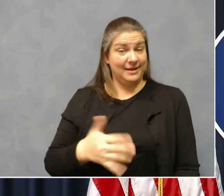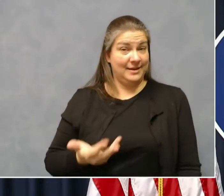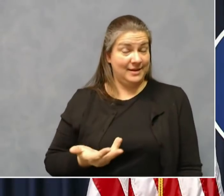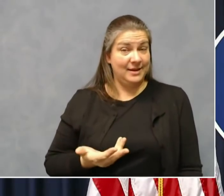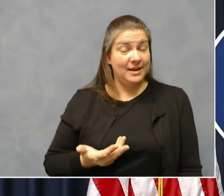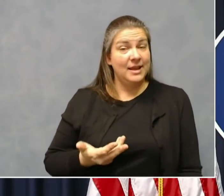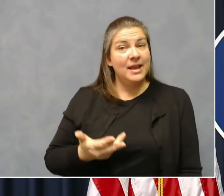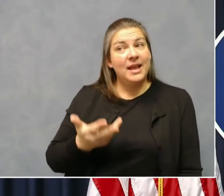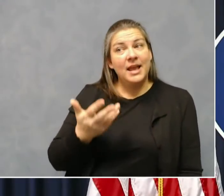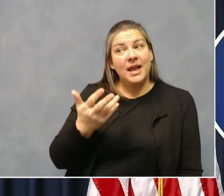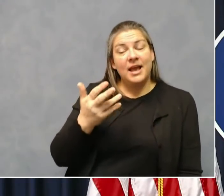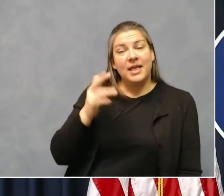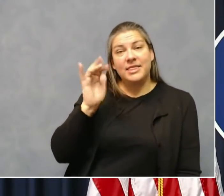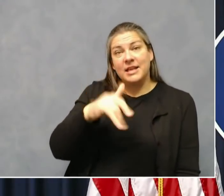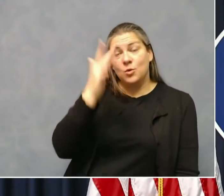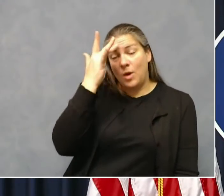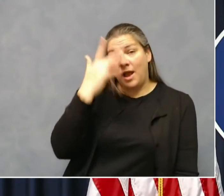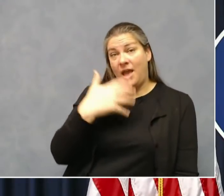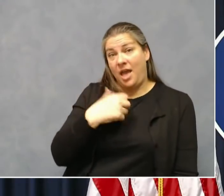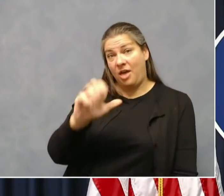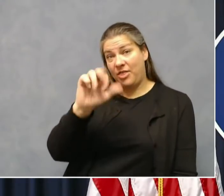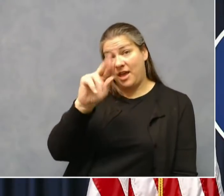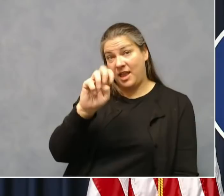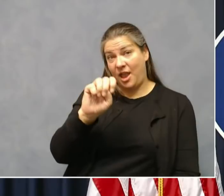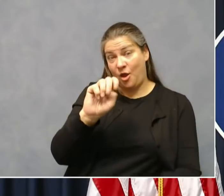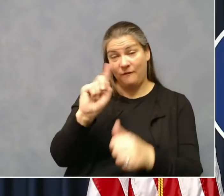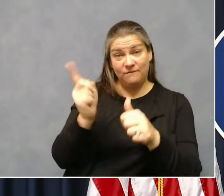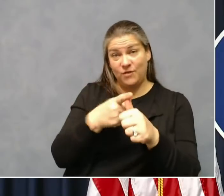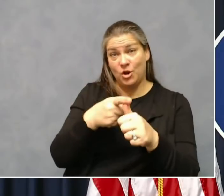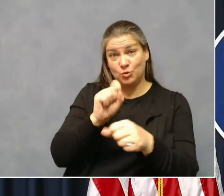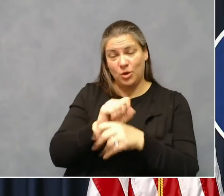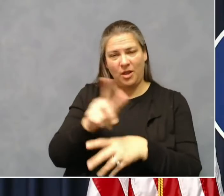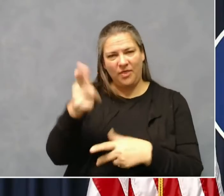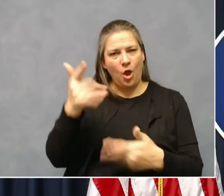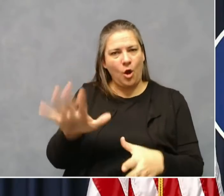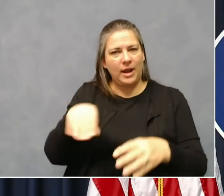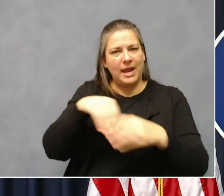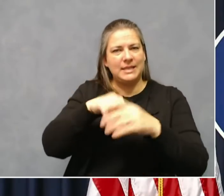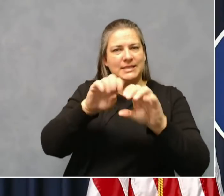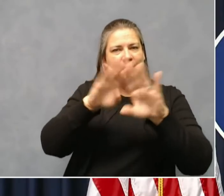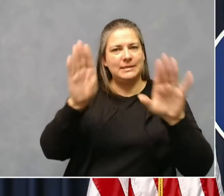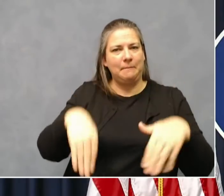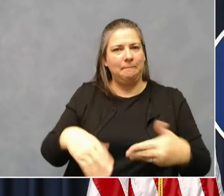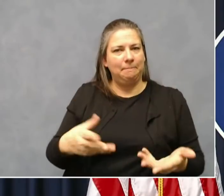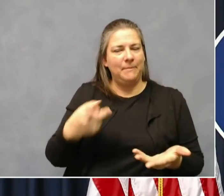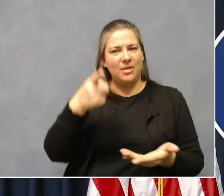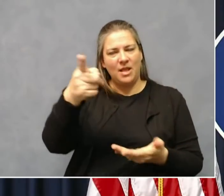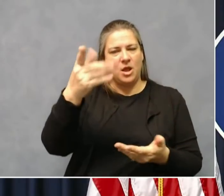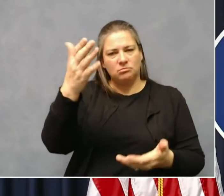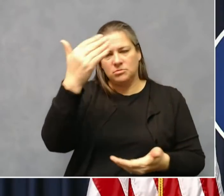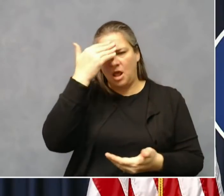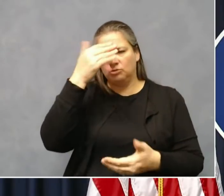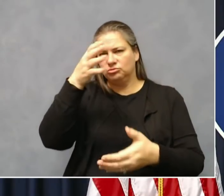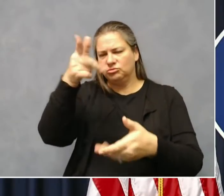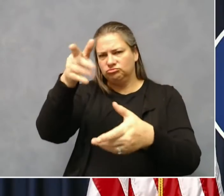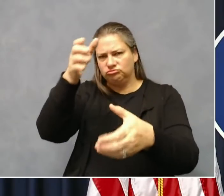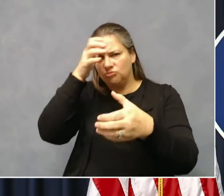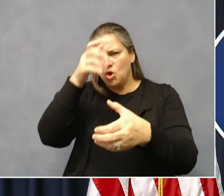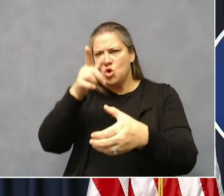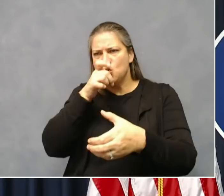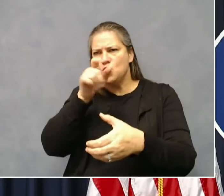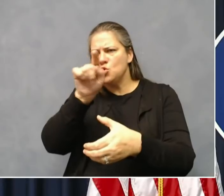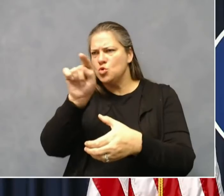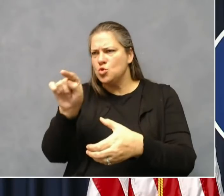healthcare workers first, is that they already work in a system that has the most knowledge on who's most likely to contract the virus